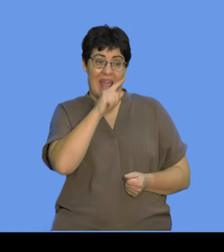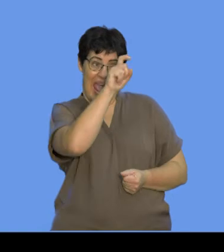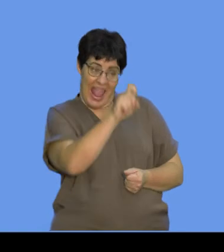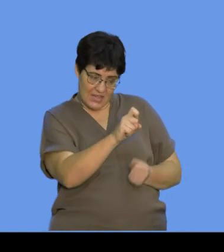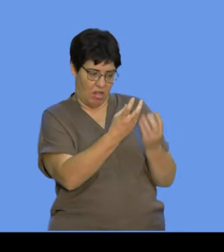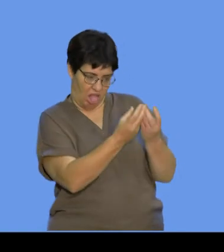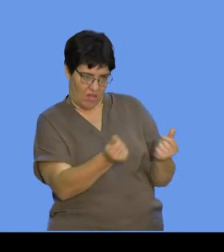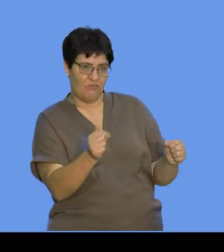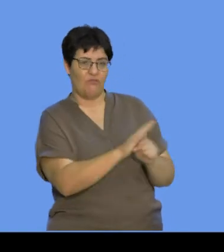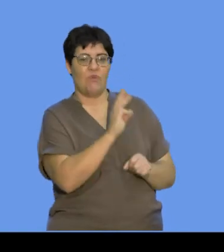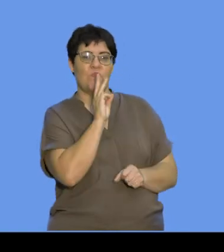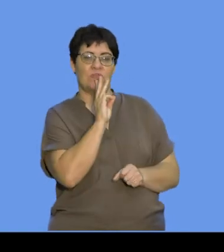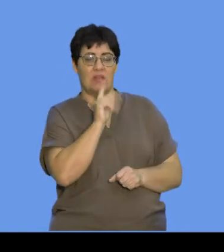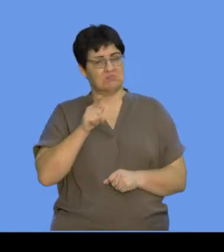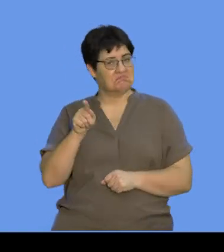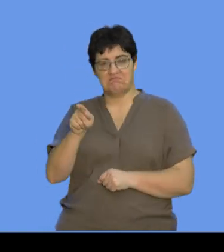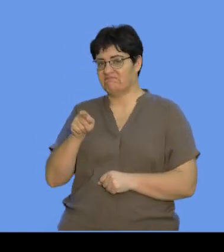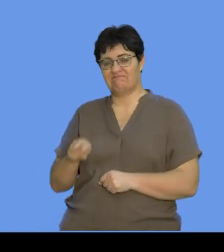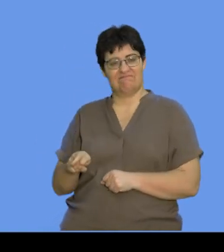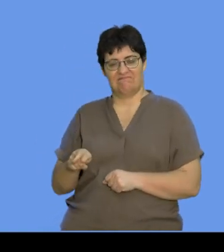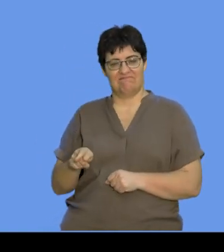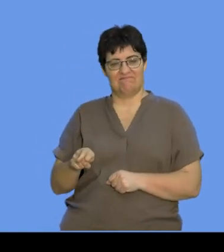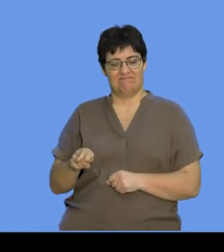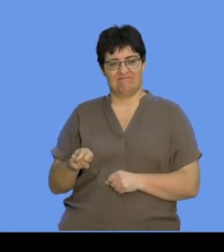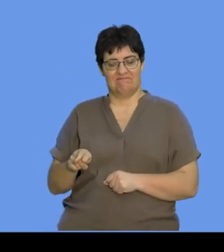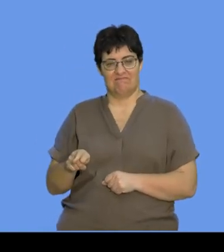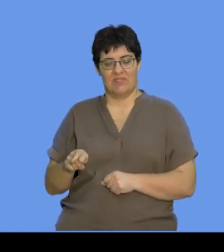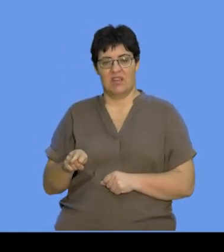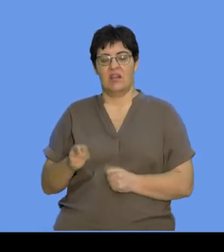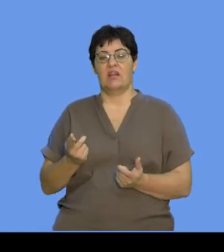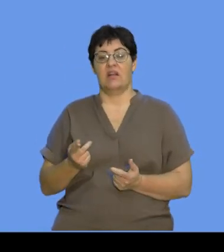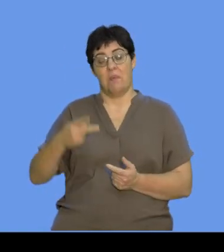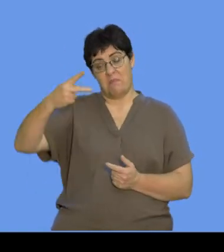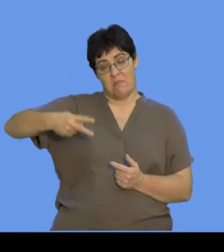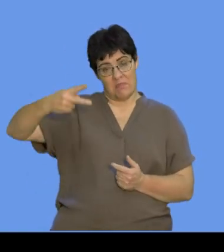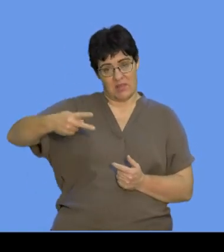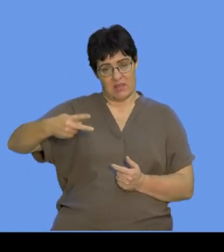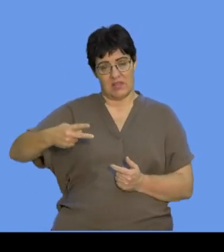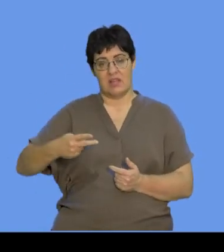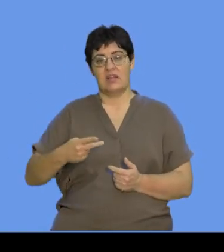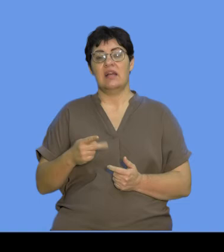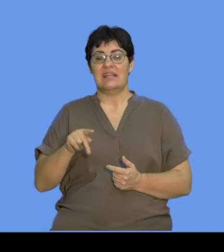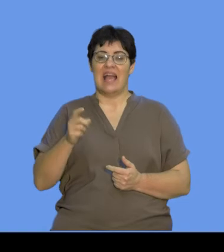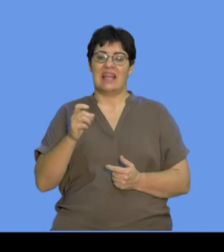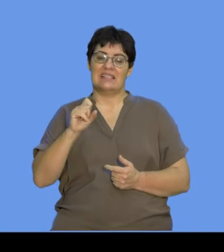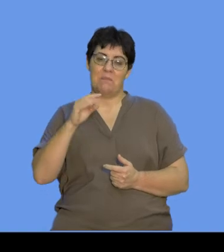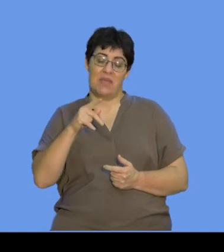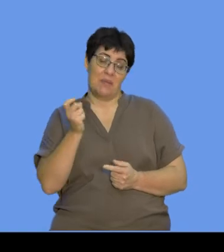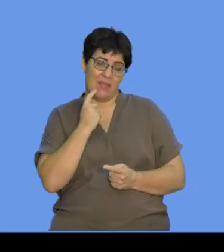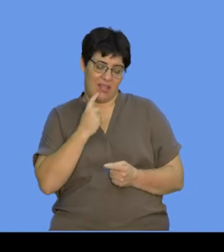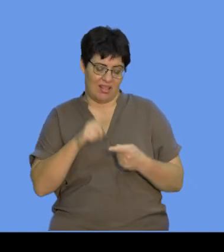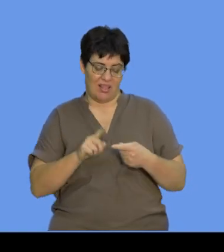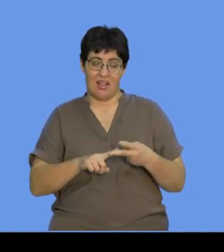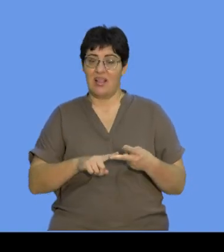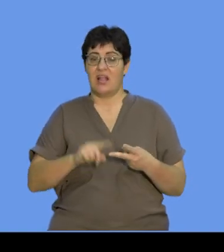in water. Now, if we look at sulfur and silicon, which silicon is a semi-metal while sulfur is a